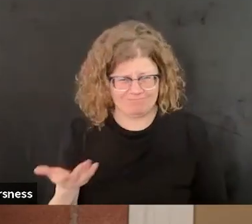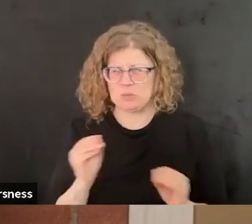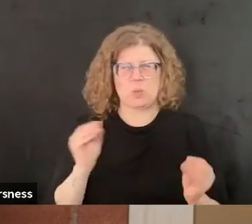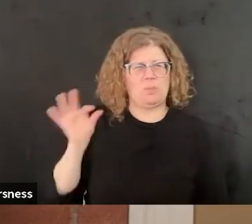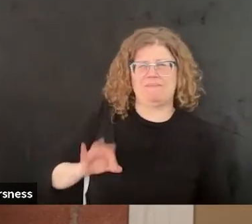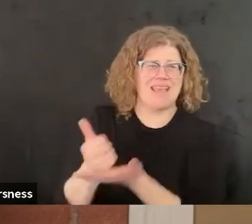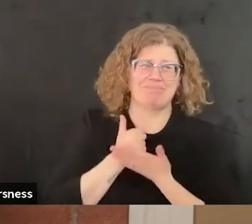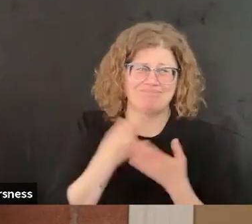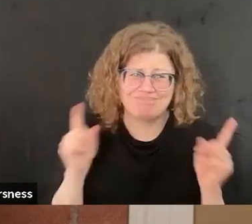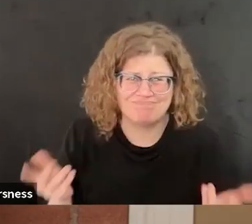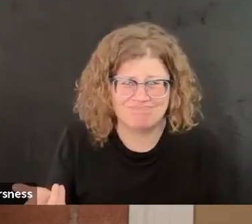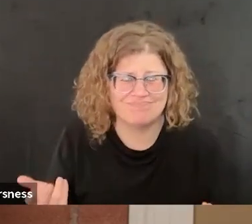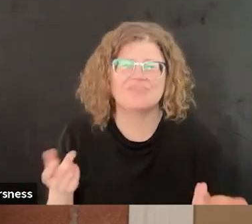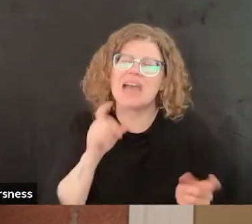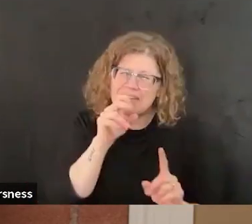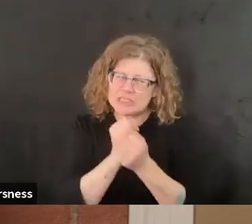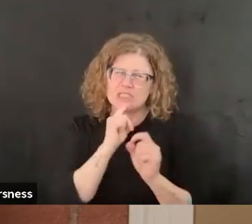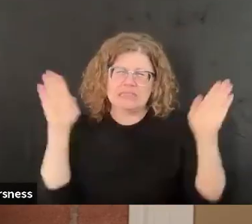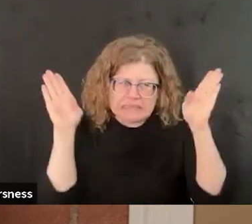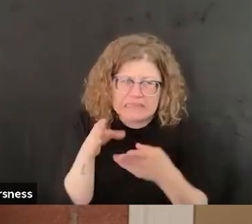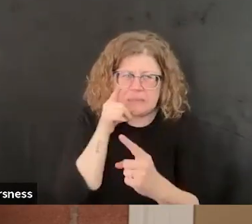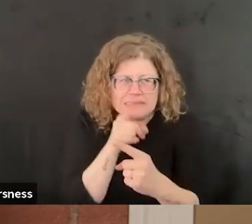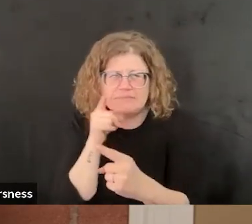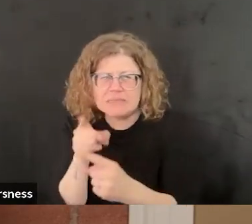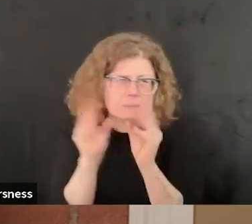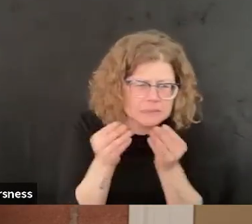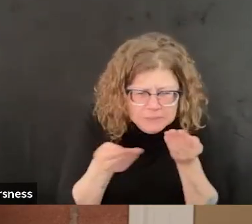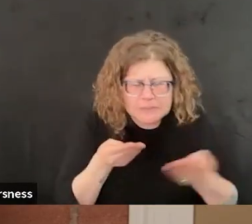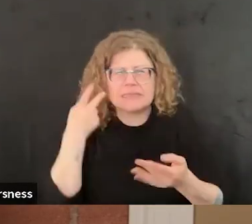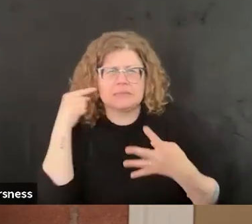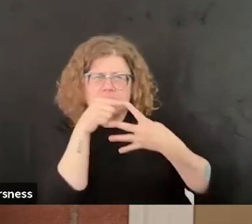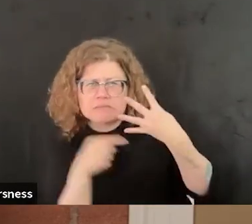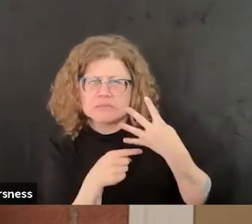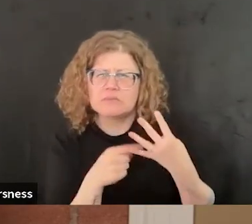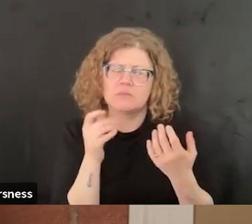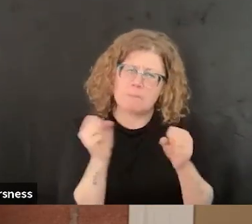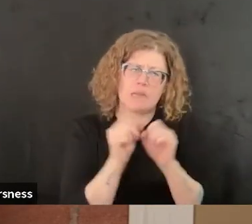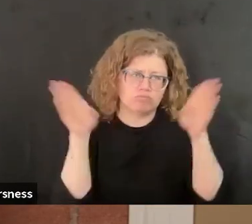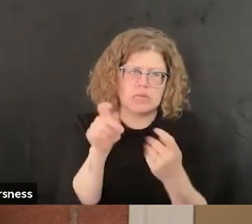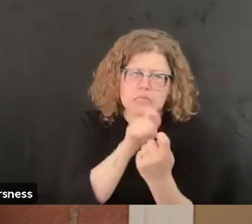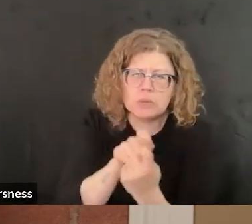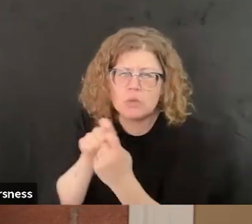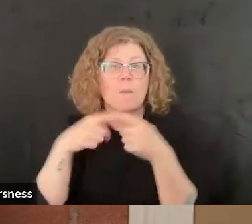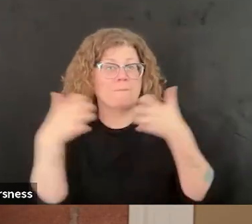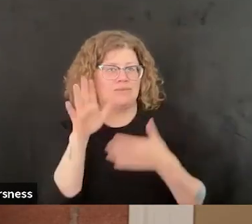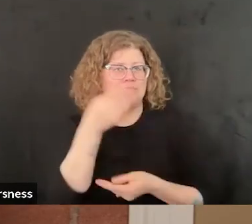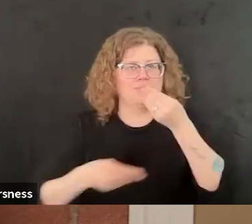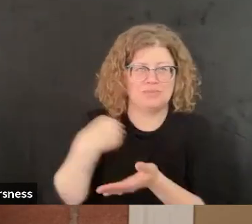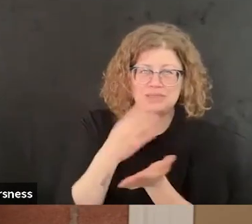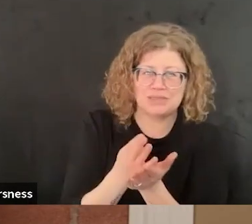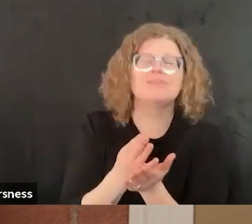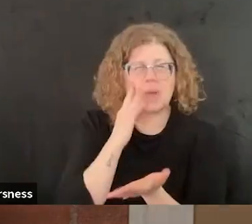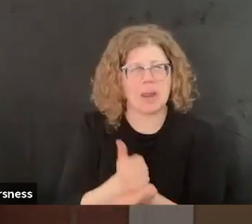outcome. So, make sure your engagement also is accurate, specific, and confined within your budget. That will help you